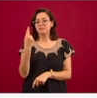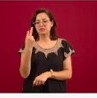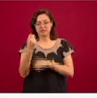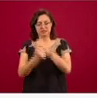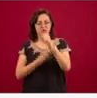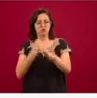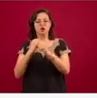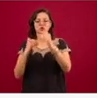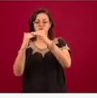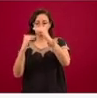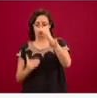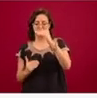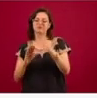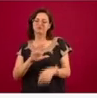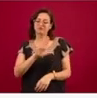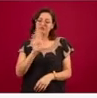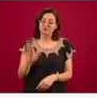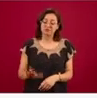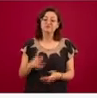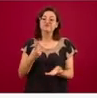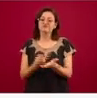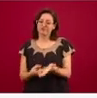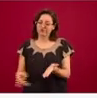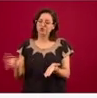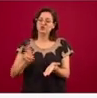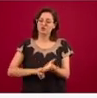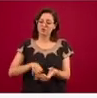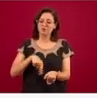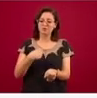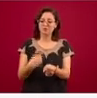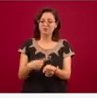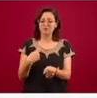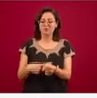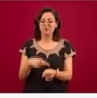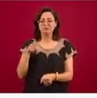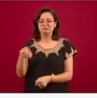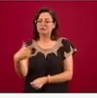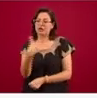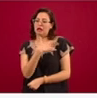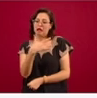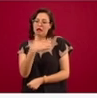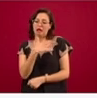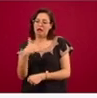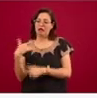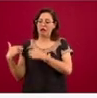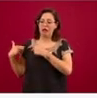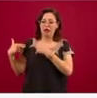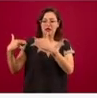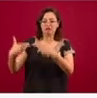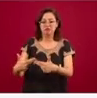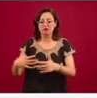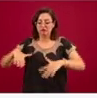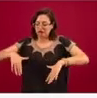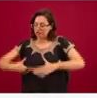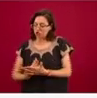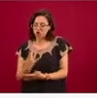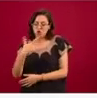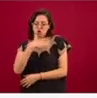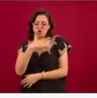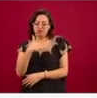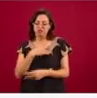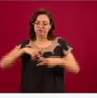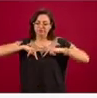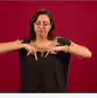one unfortunate death that also had a comorbidity high risk factor,